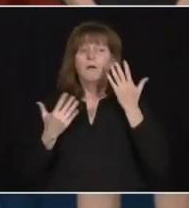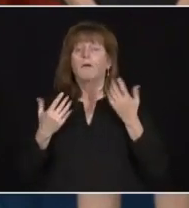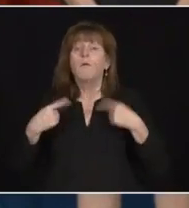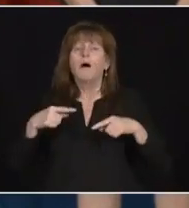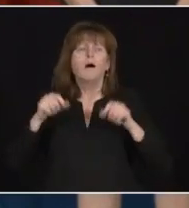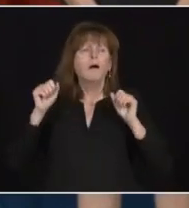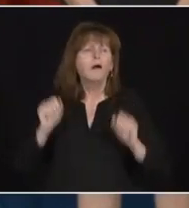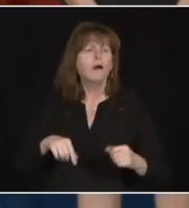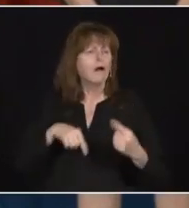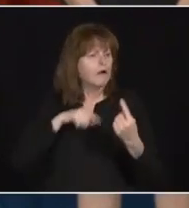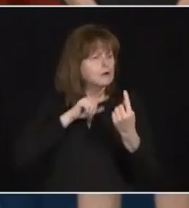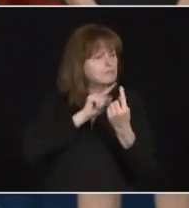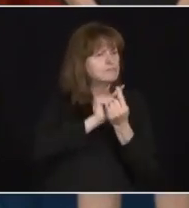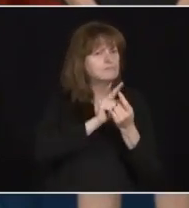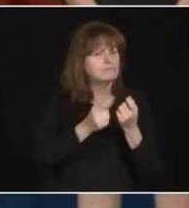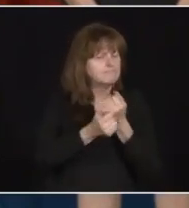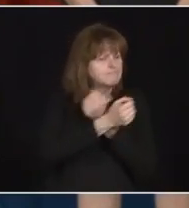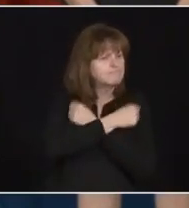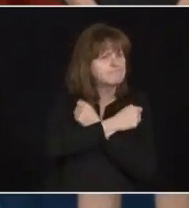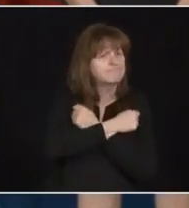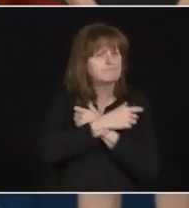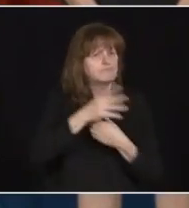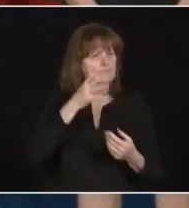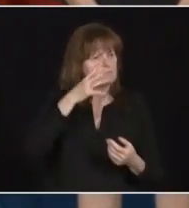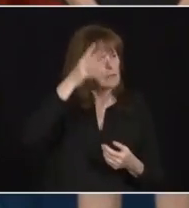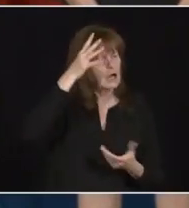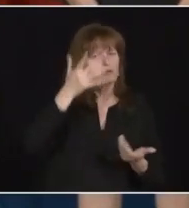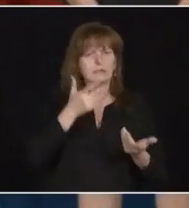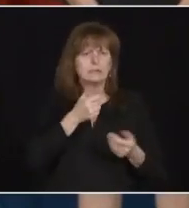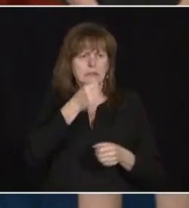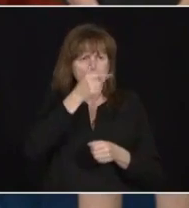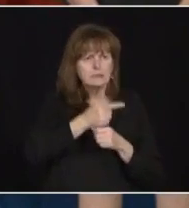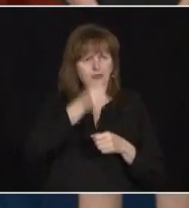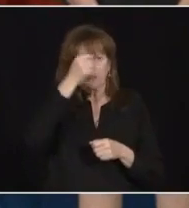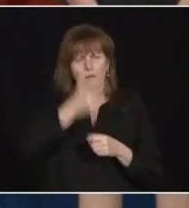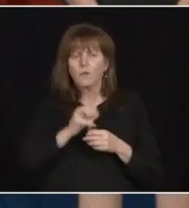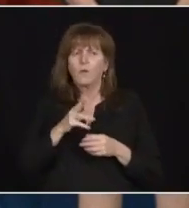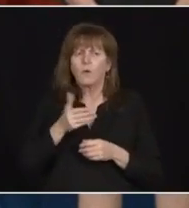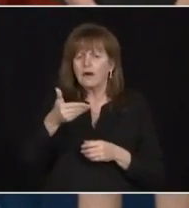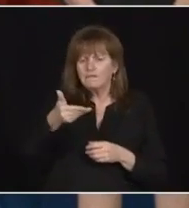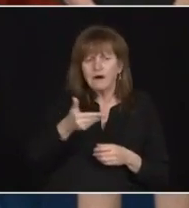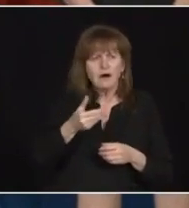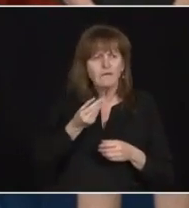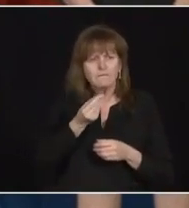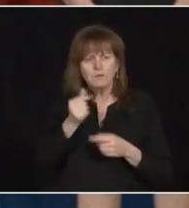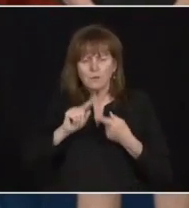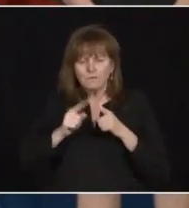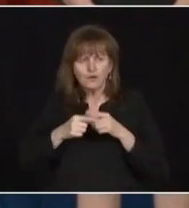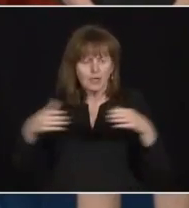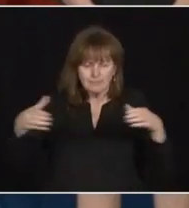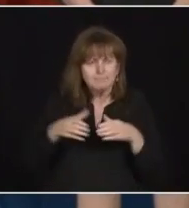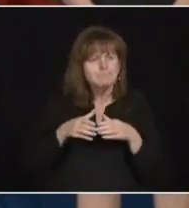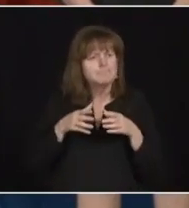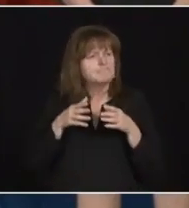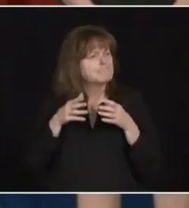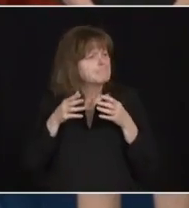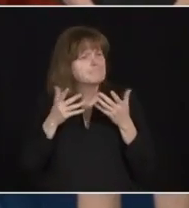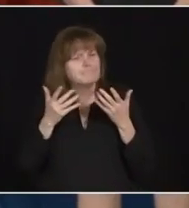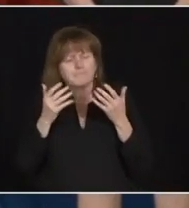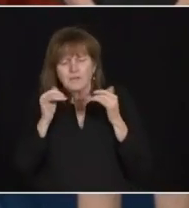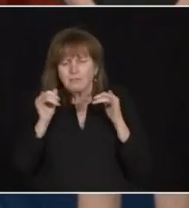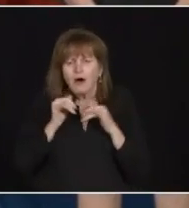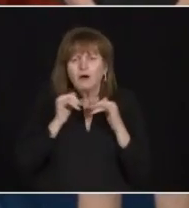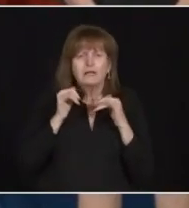or siblings. You know, when can they invite maybe a small group of friends over to celebrate birthdays and anniversaries and